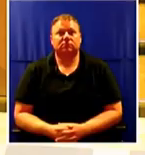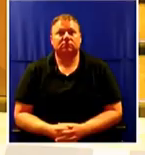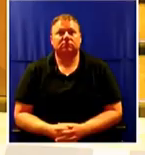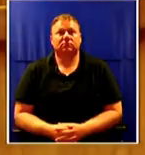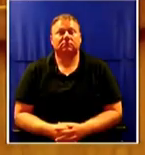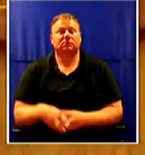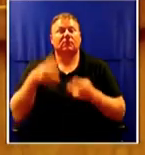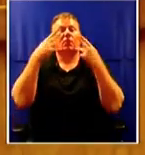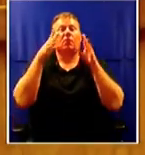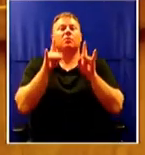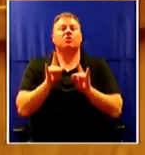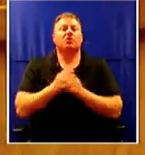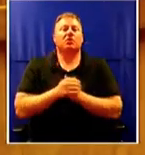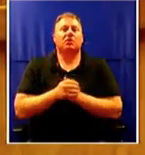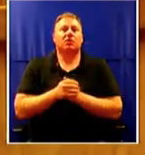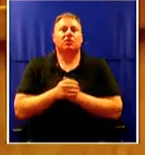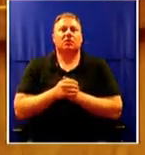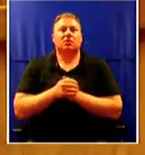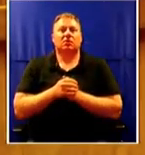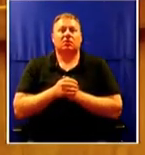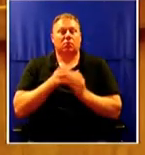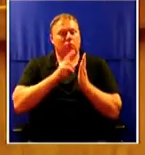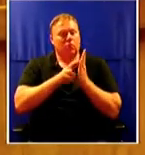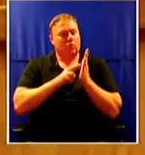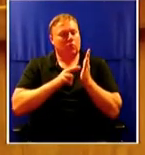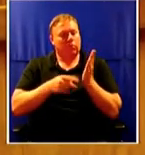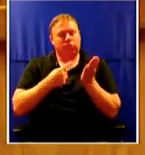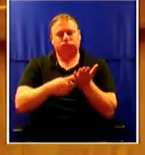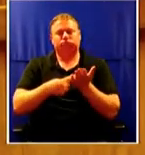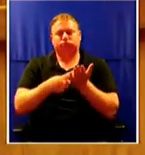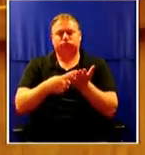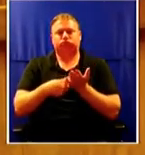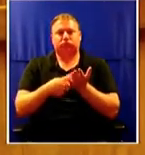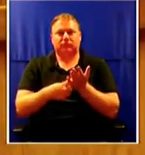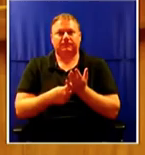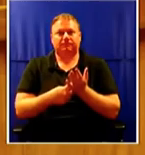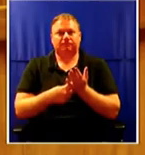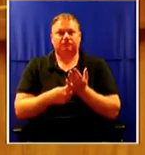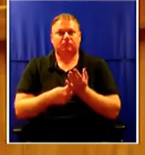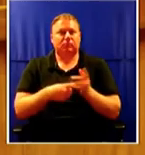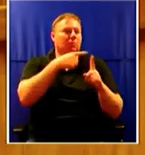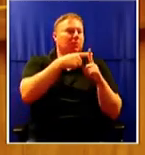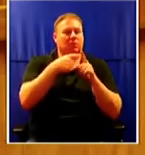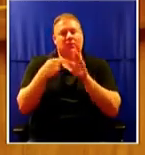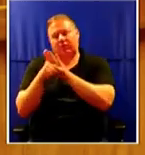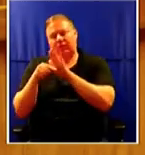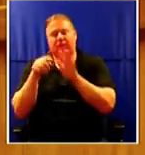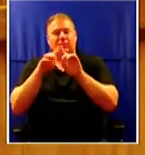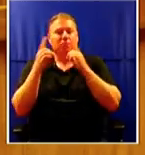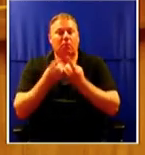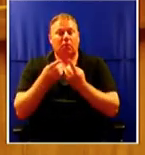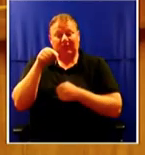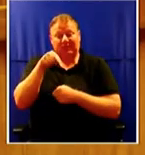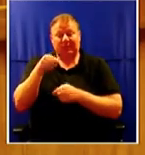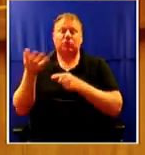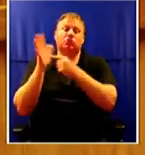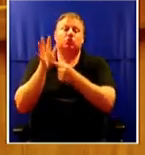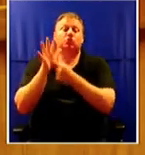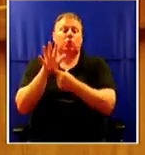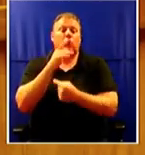Honourable House Chair, as we consider this report, the strengths and the weaknesses of this department will certainly be revealed for what they are,